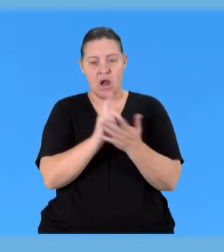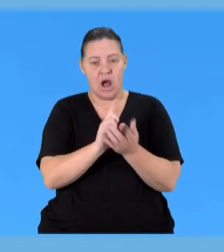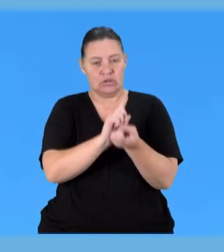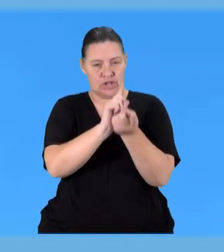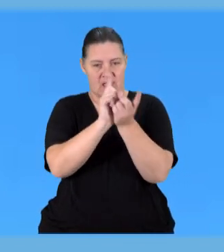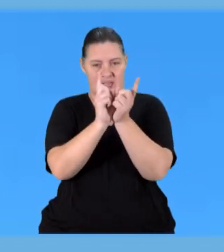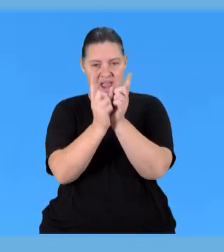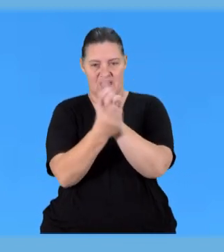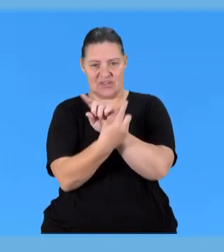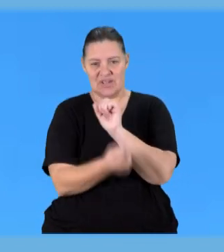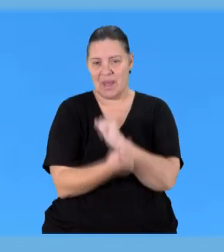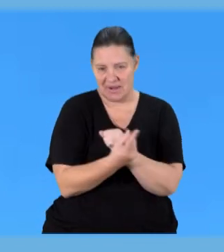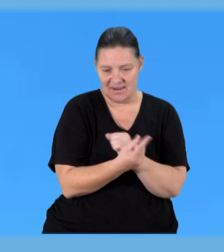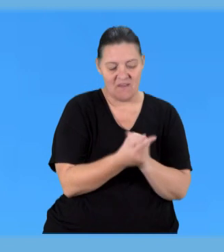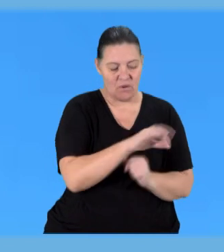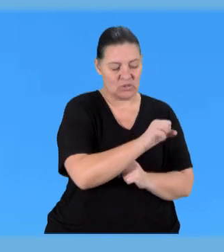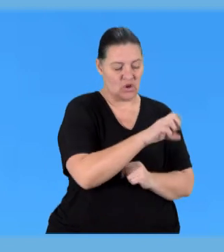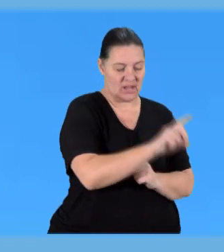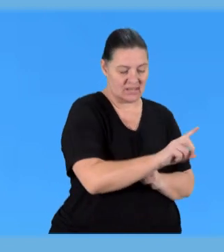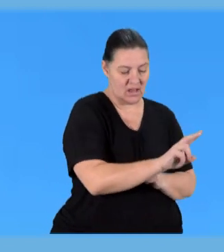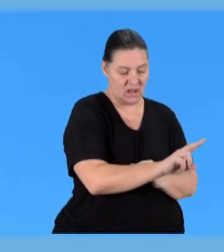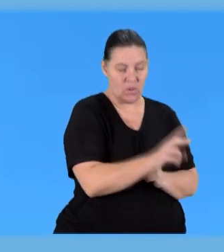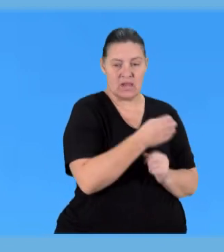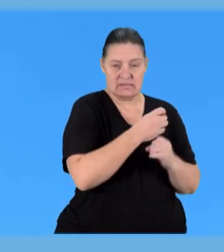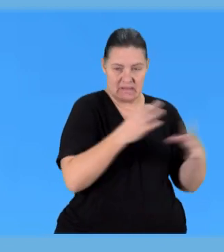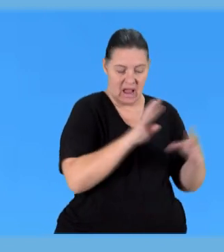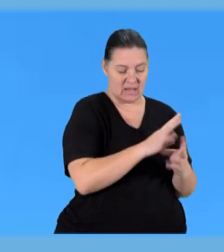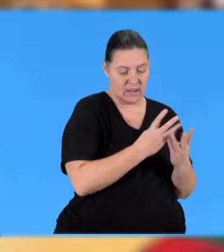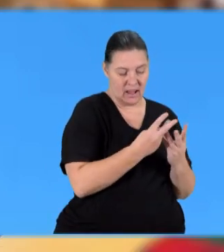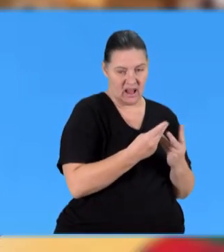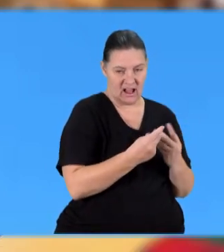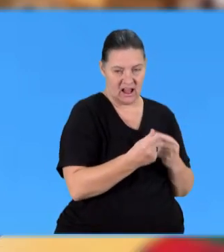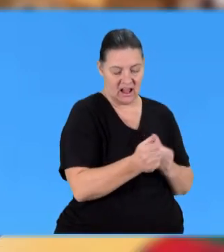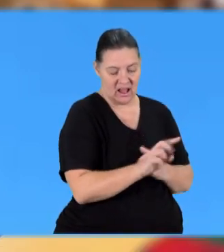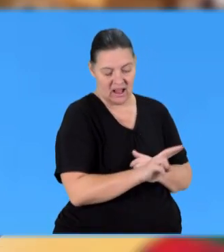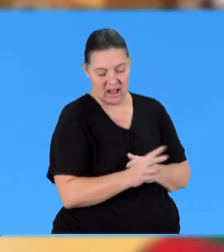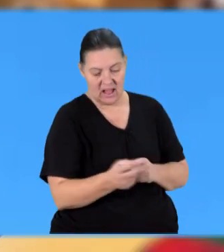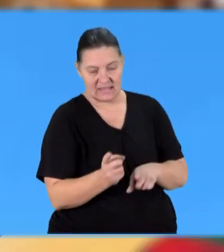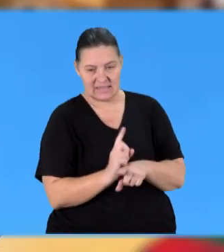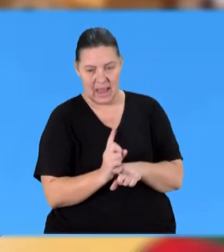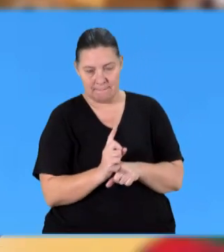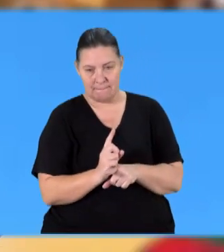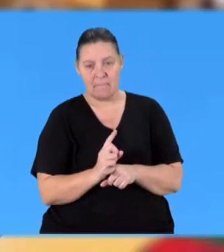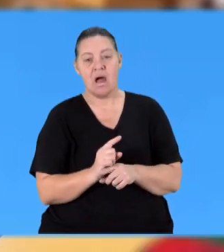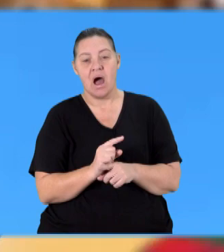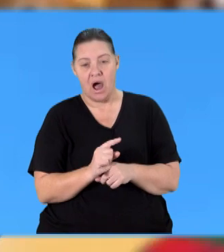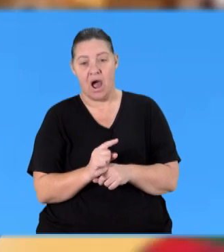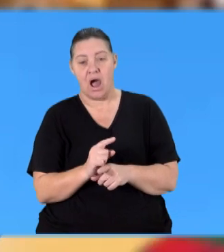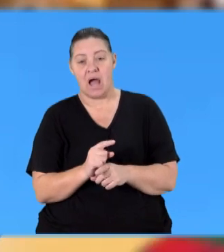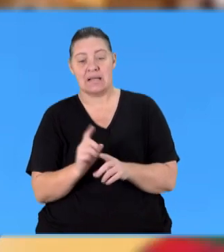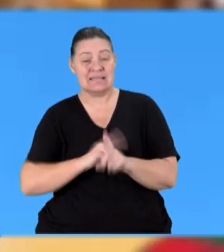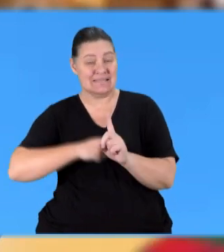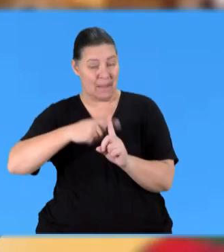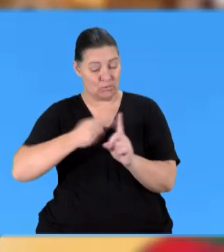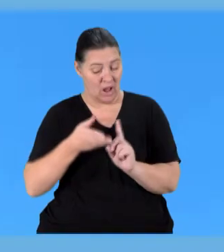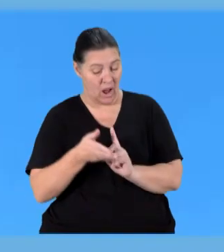happen. So the solid is going to start to melt. It is going to melt for a certain temperature, and then when that